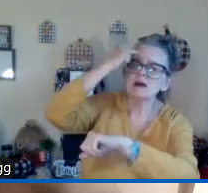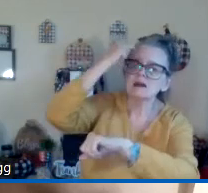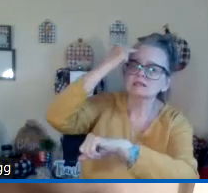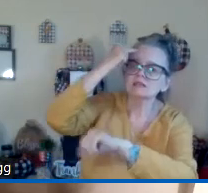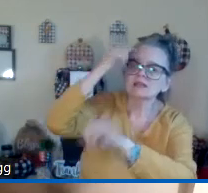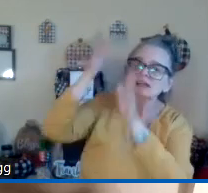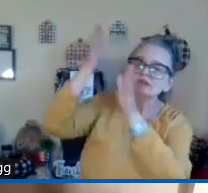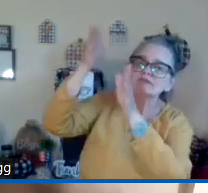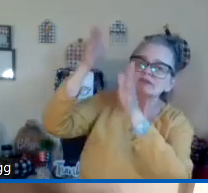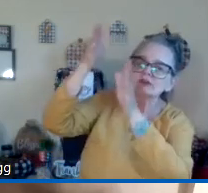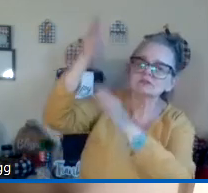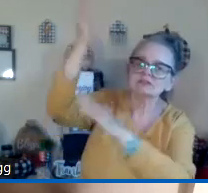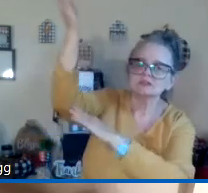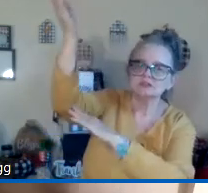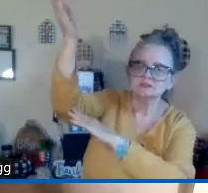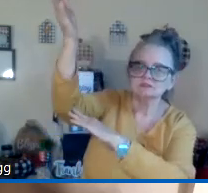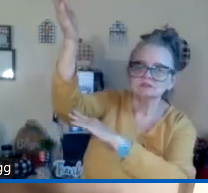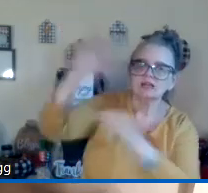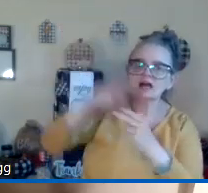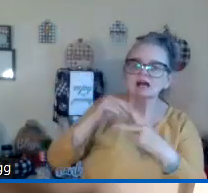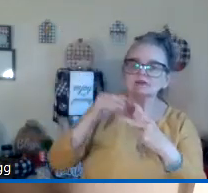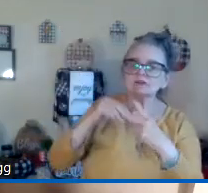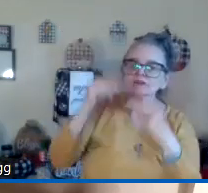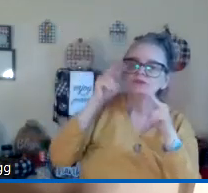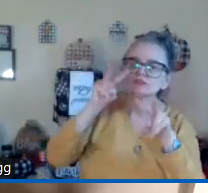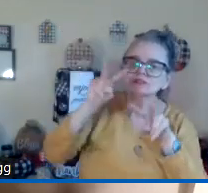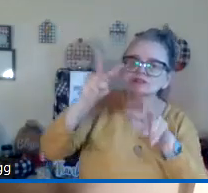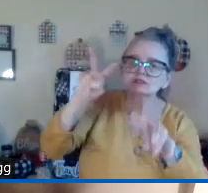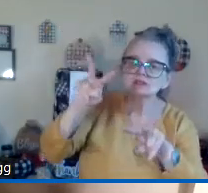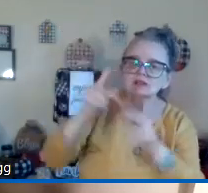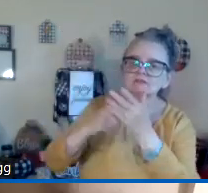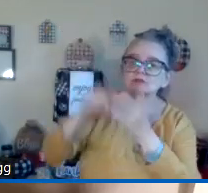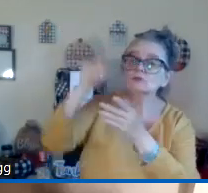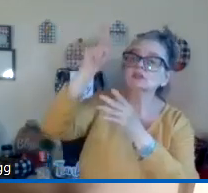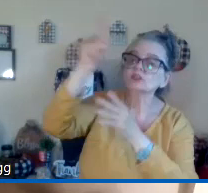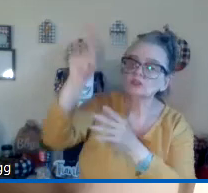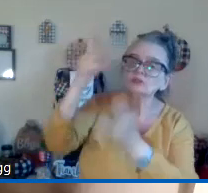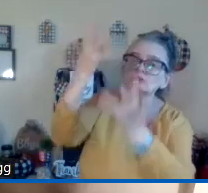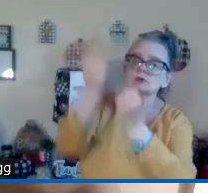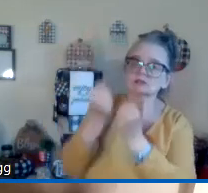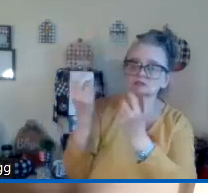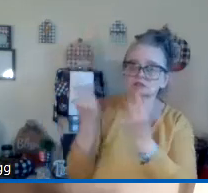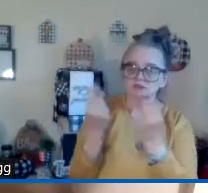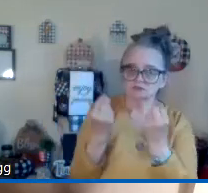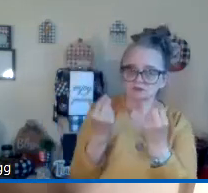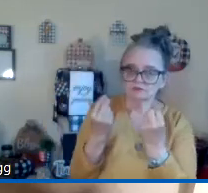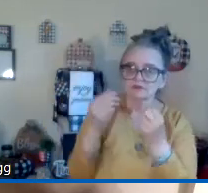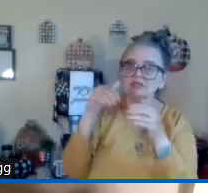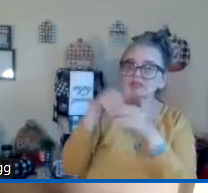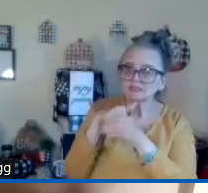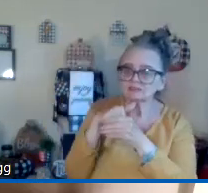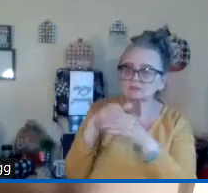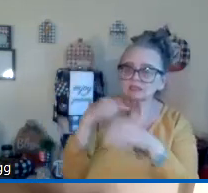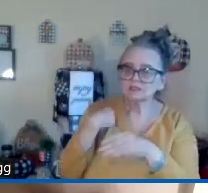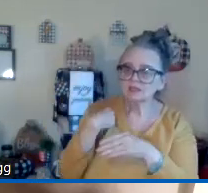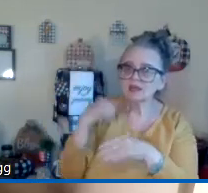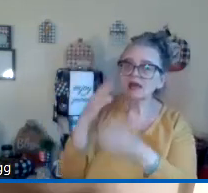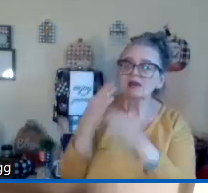of somebody, or if you're a boss, you do favorite things for one and not another, or in your